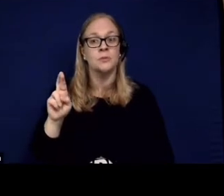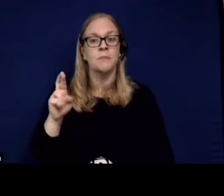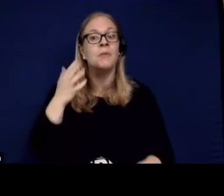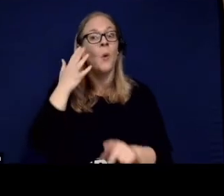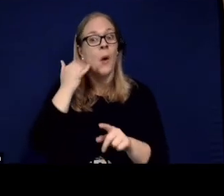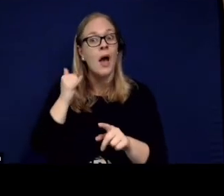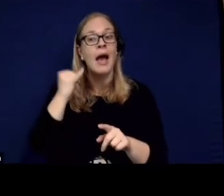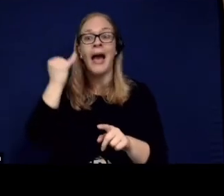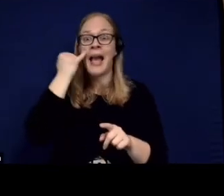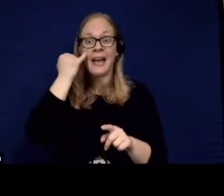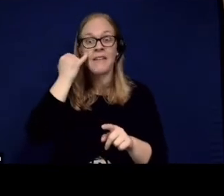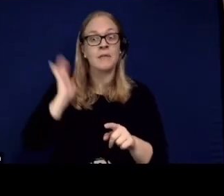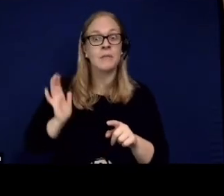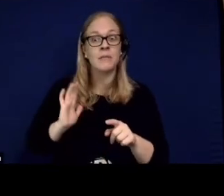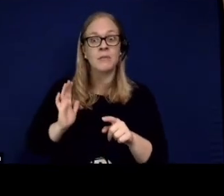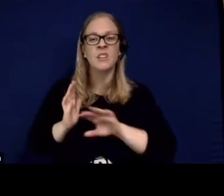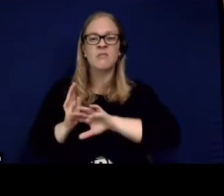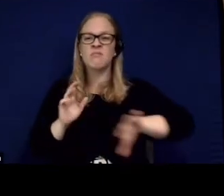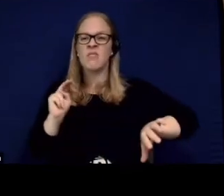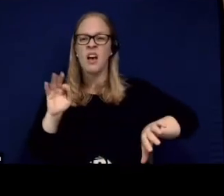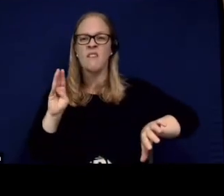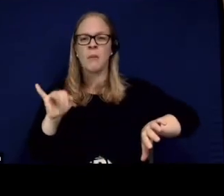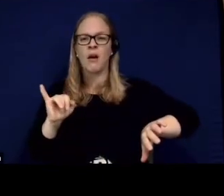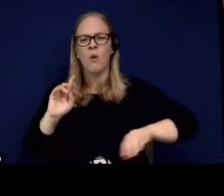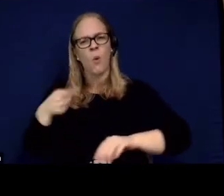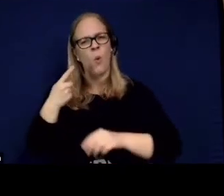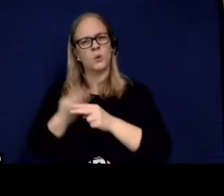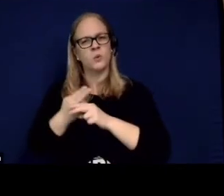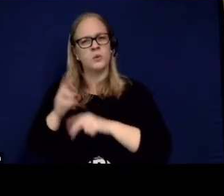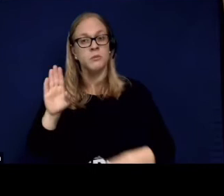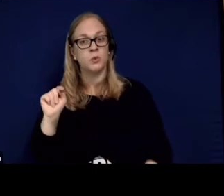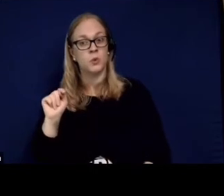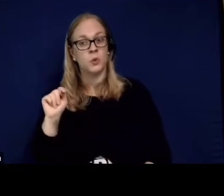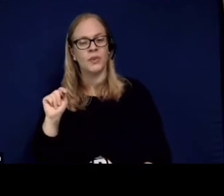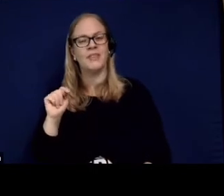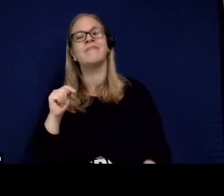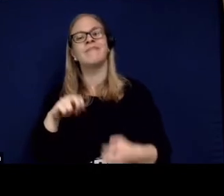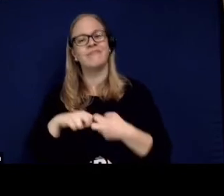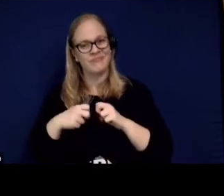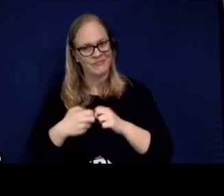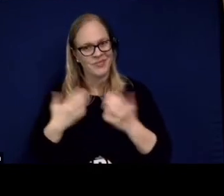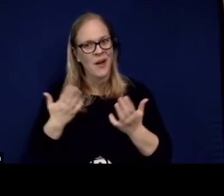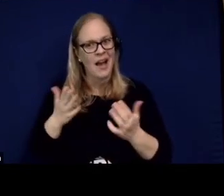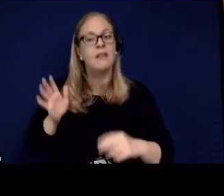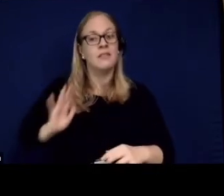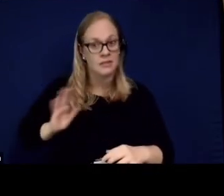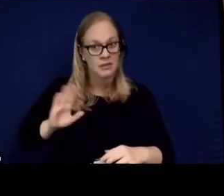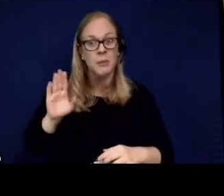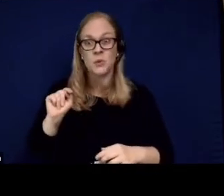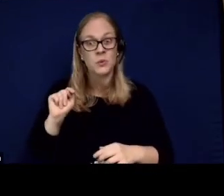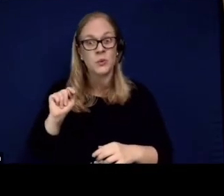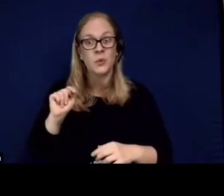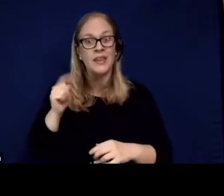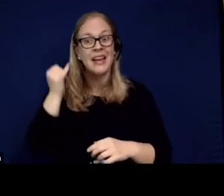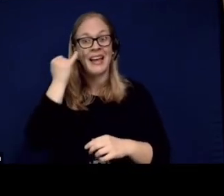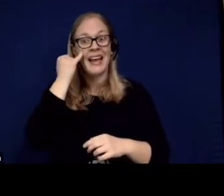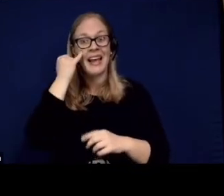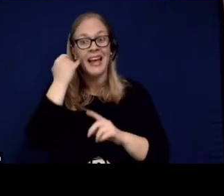second, the Bluetooth originally could not allow it to go through the hearing aid.